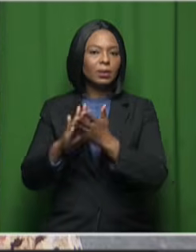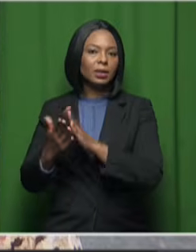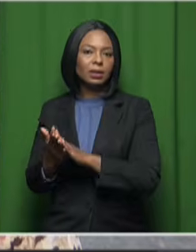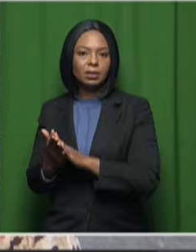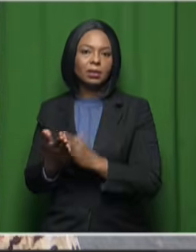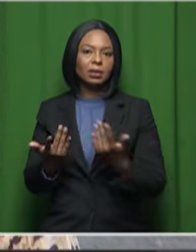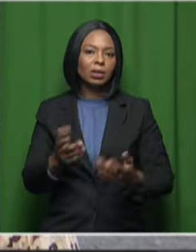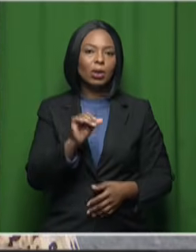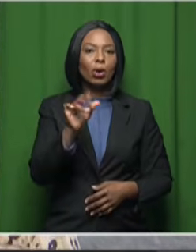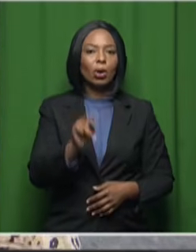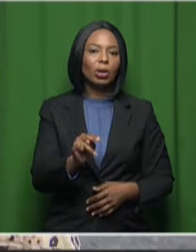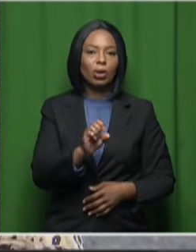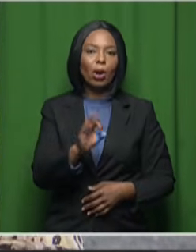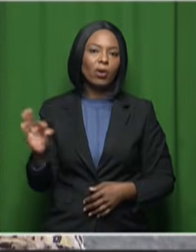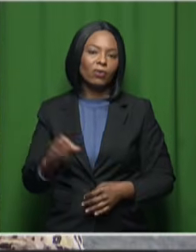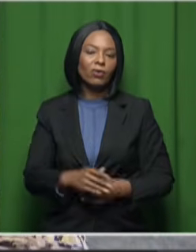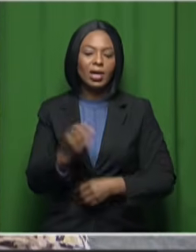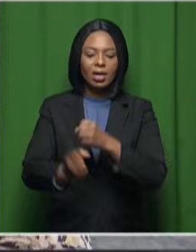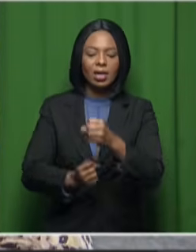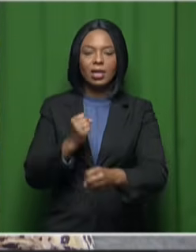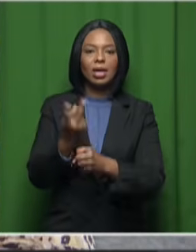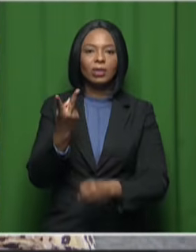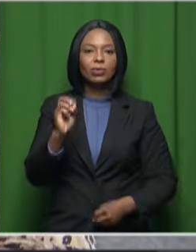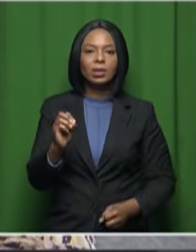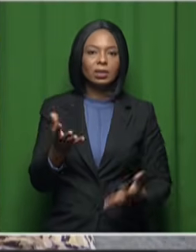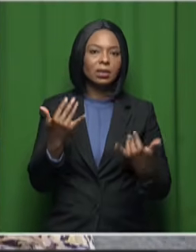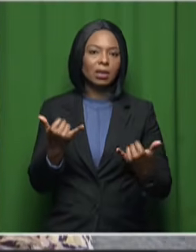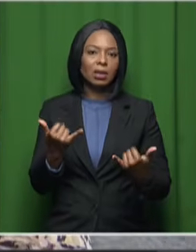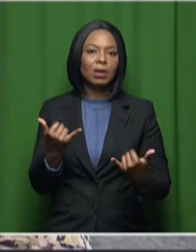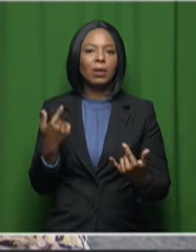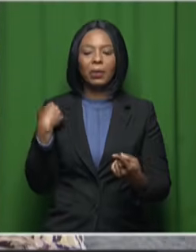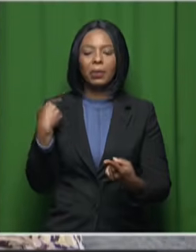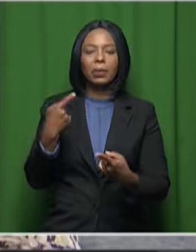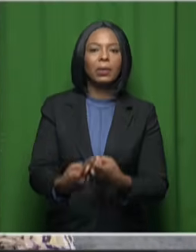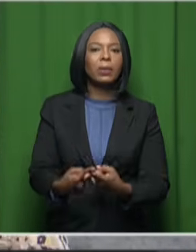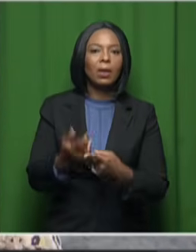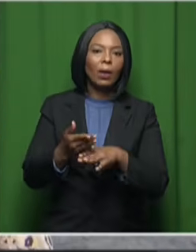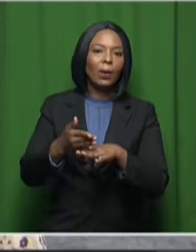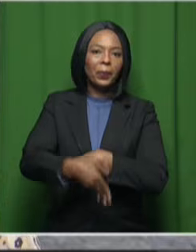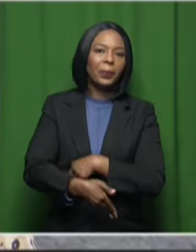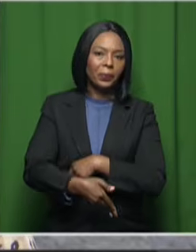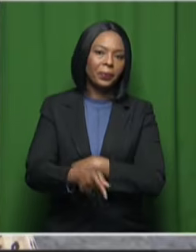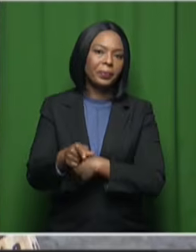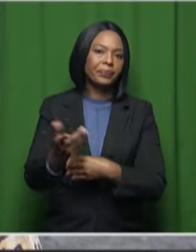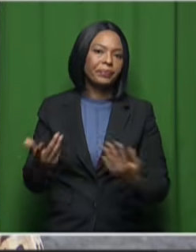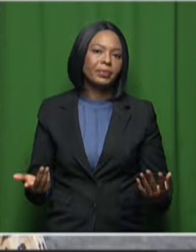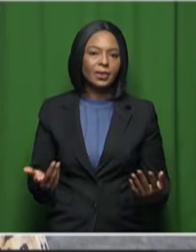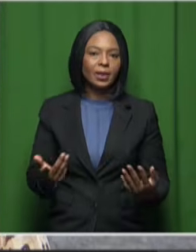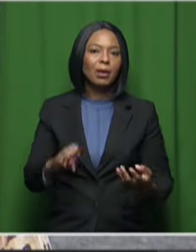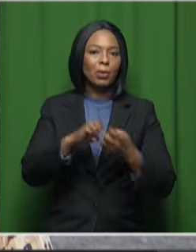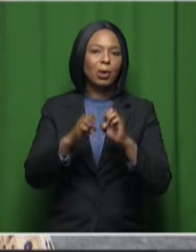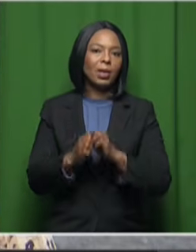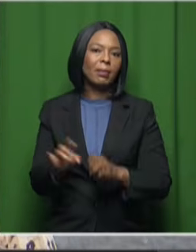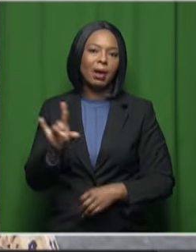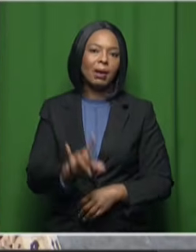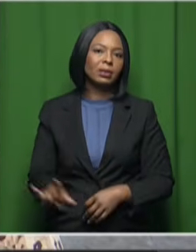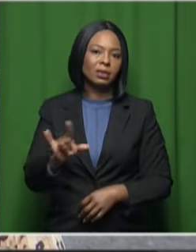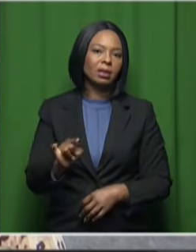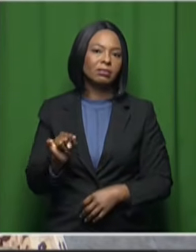but as I said, for about 20 years now, over 20 years in fact, we've been hearing the story of Hammanskraal and its water